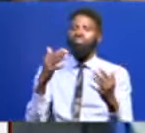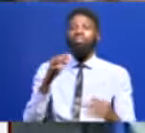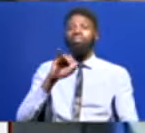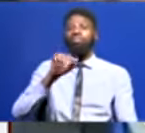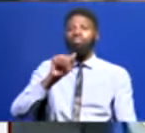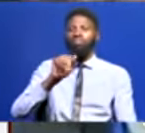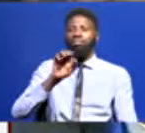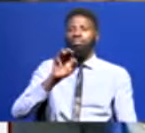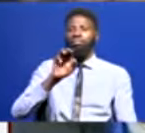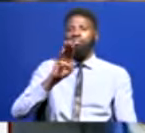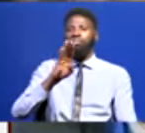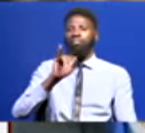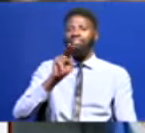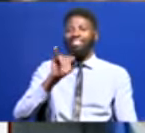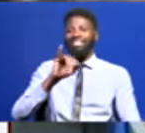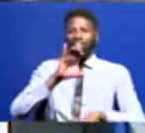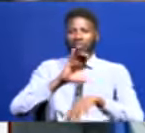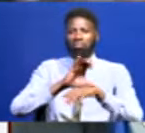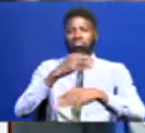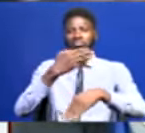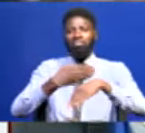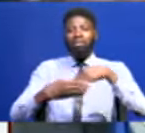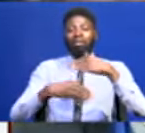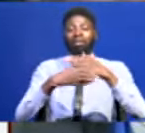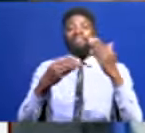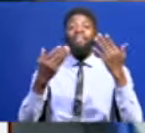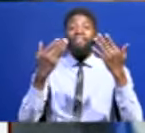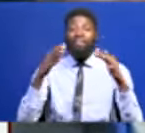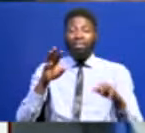Your Excellency. Eloise Mukami